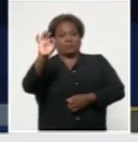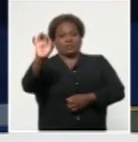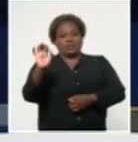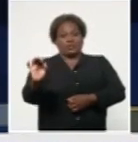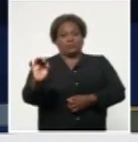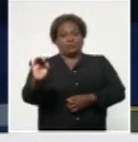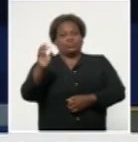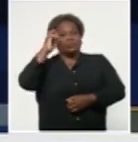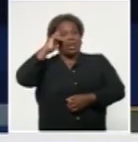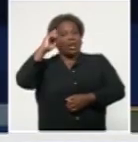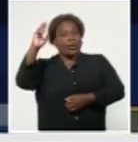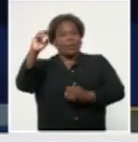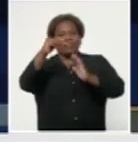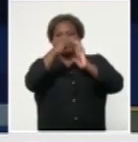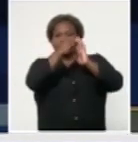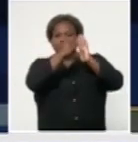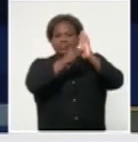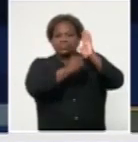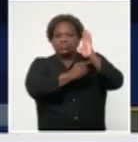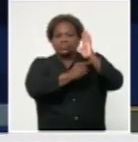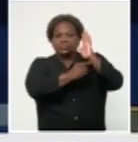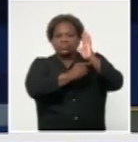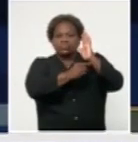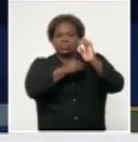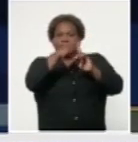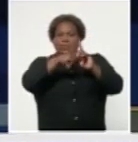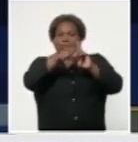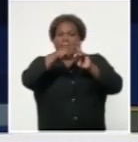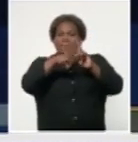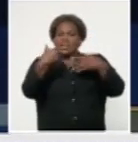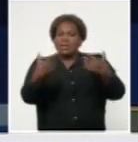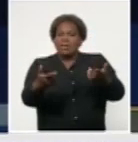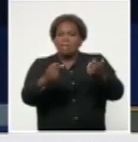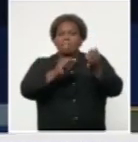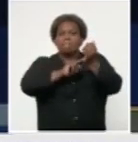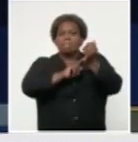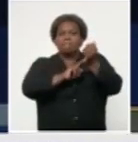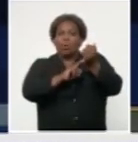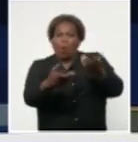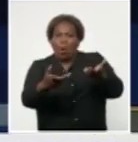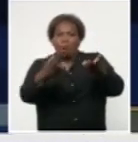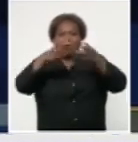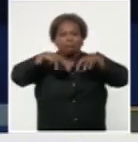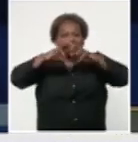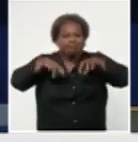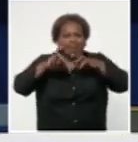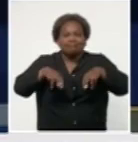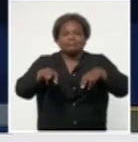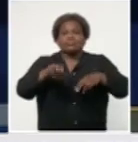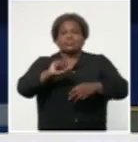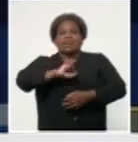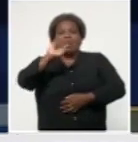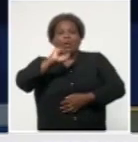Havana municipality. This is the situation in Cuba and in the world we had to